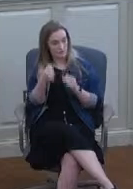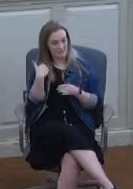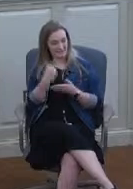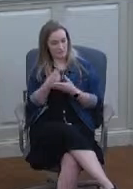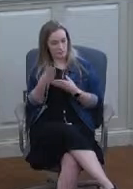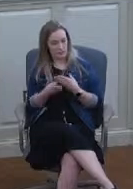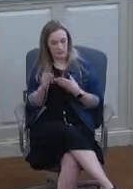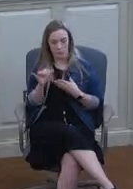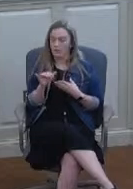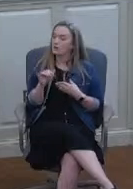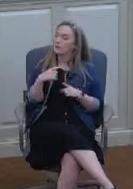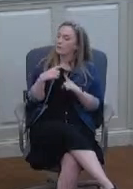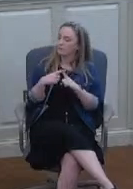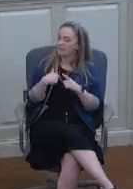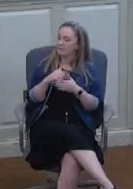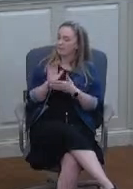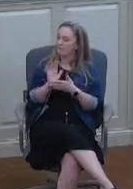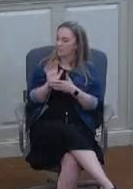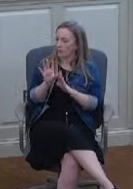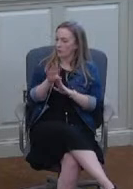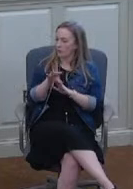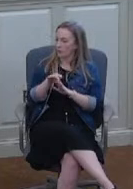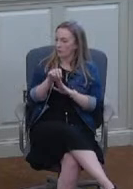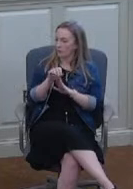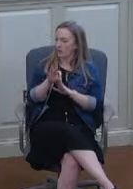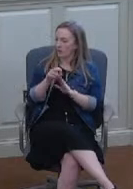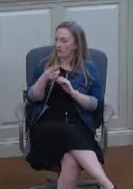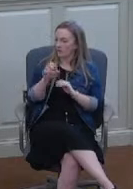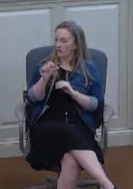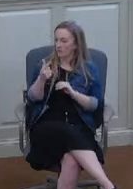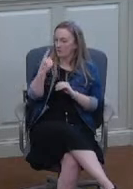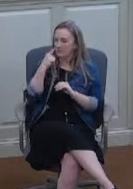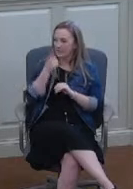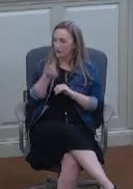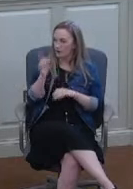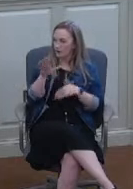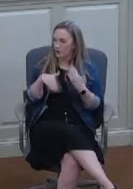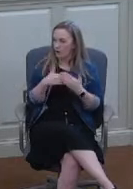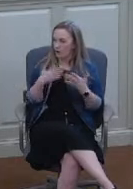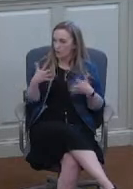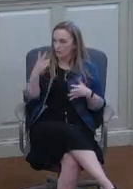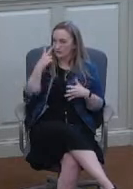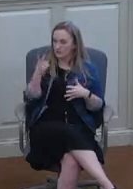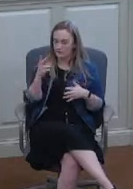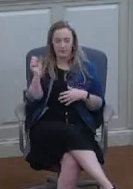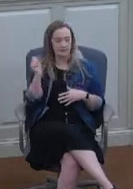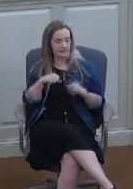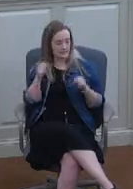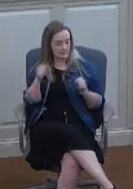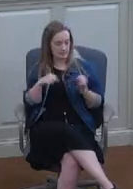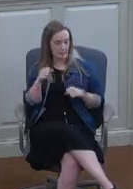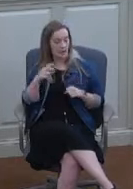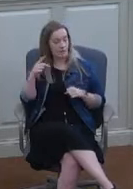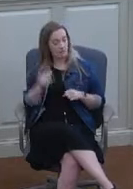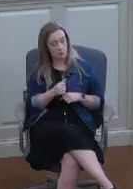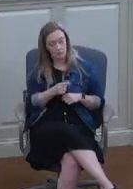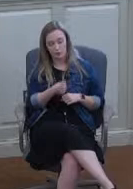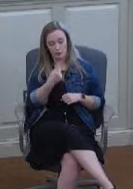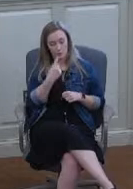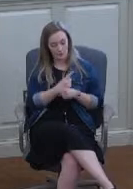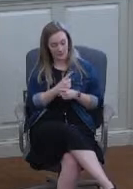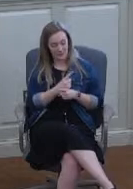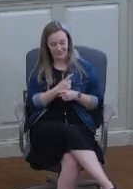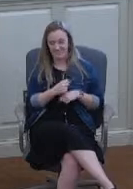well. And there's a video of the hearing too, which I Yes. think you've all seen Yes. as well. Unfortunately, you're right. Watch